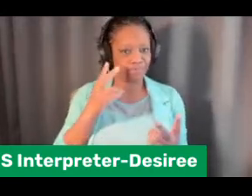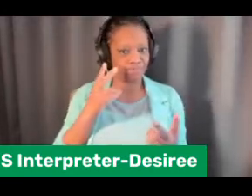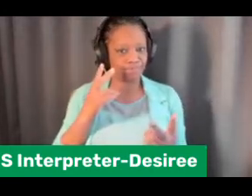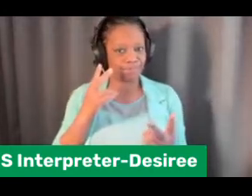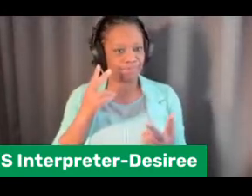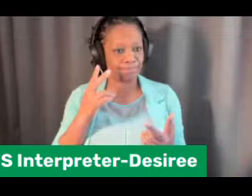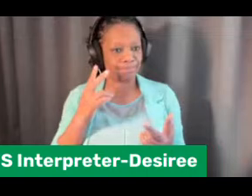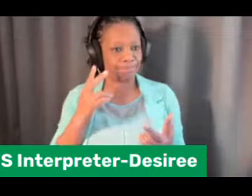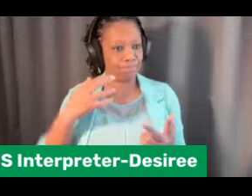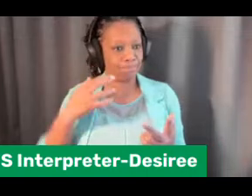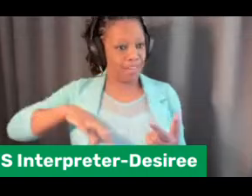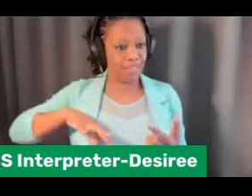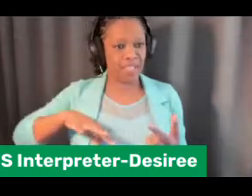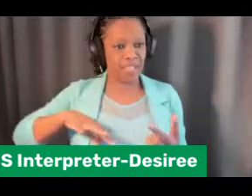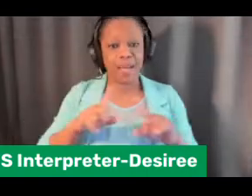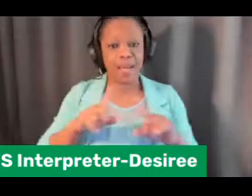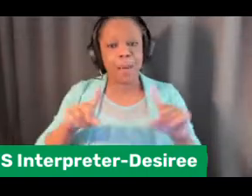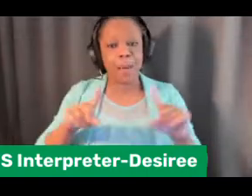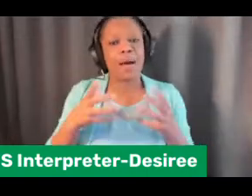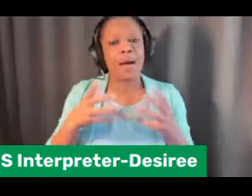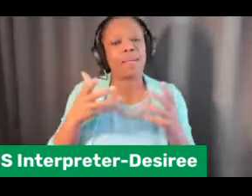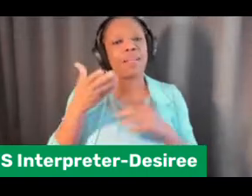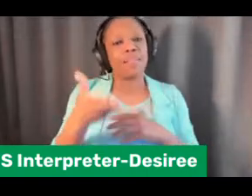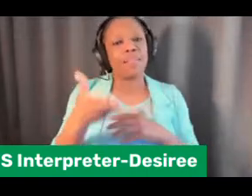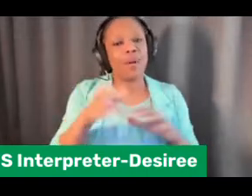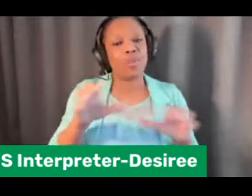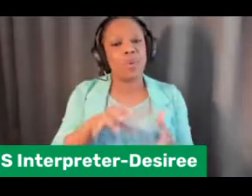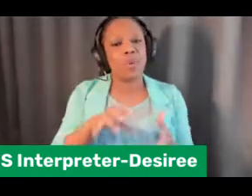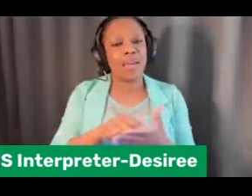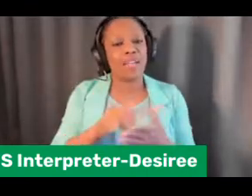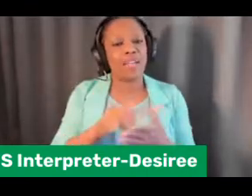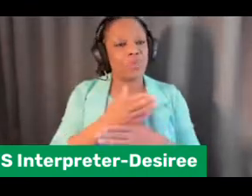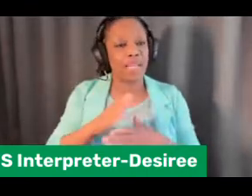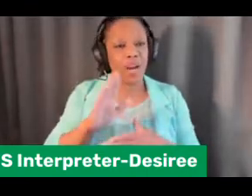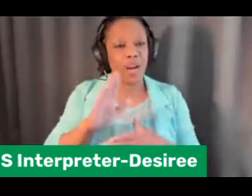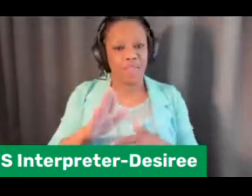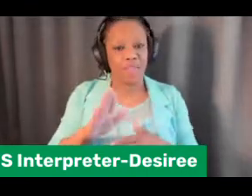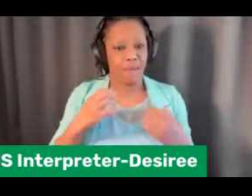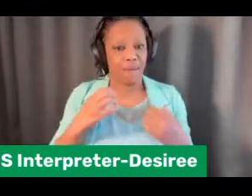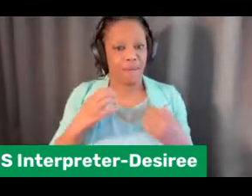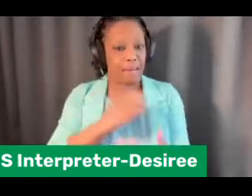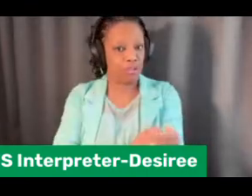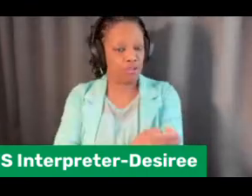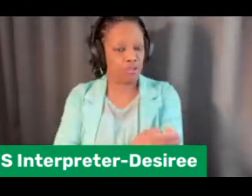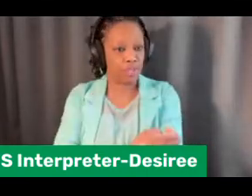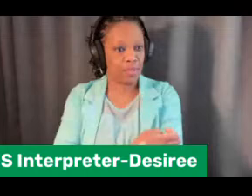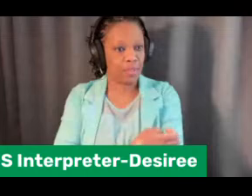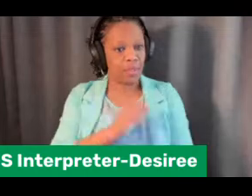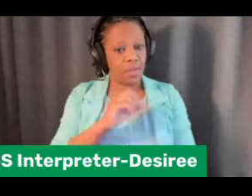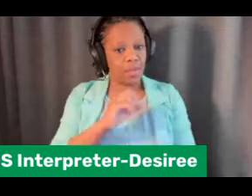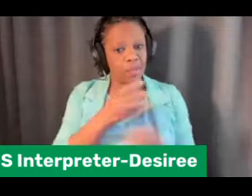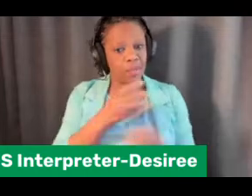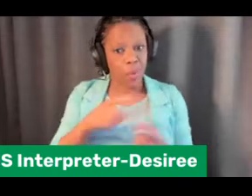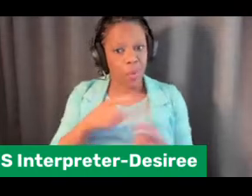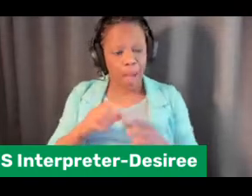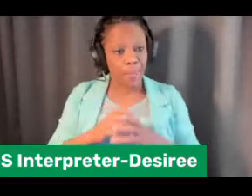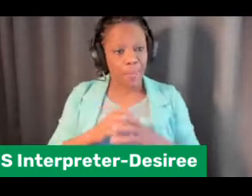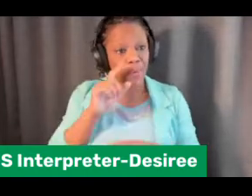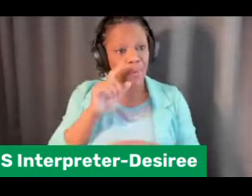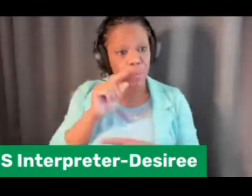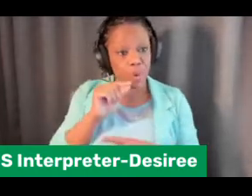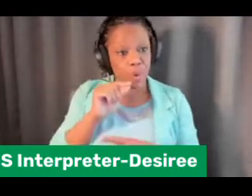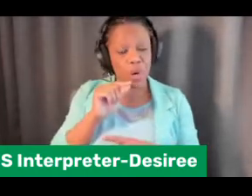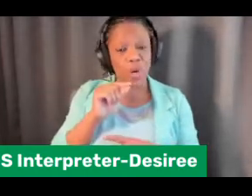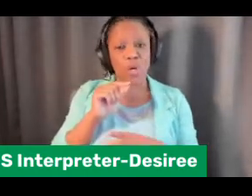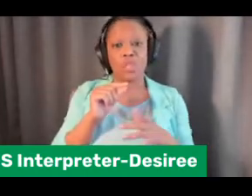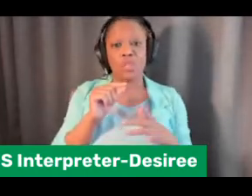energy and also to share their energy. And so when the murmuration shifts, the birds are actually using physics to move birds